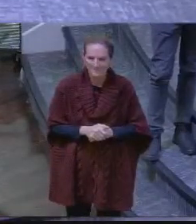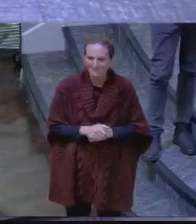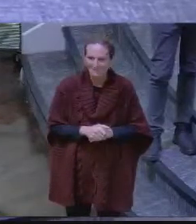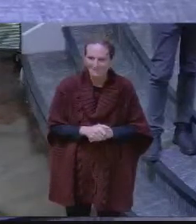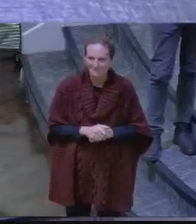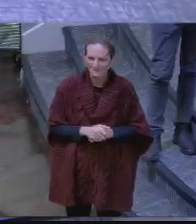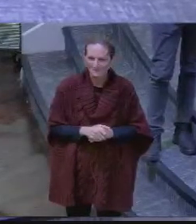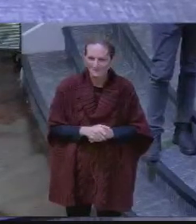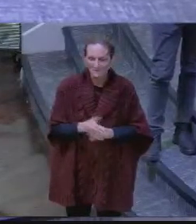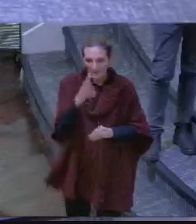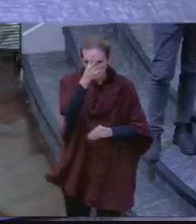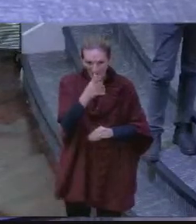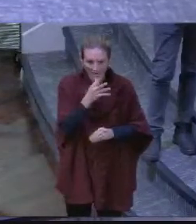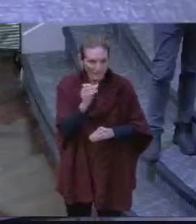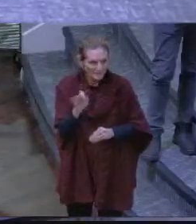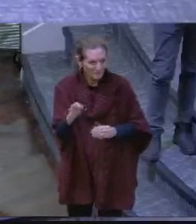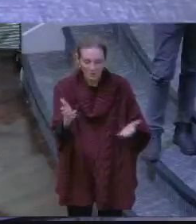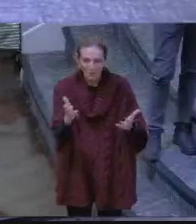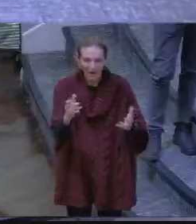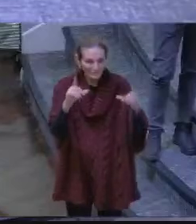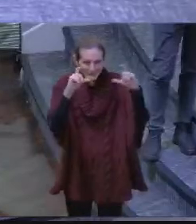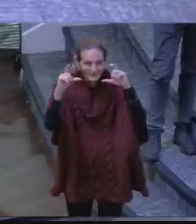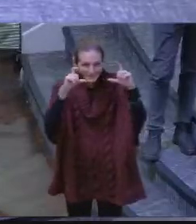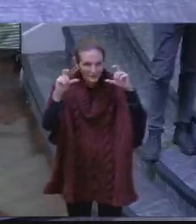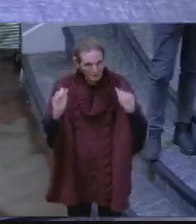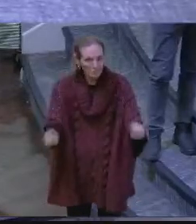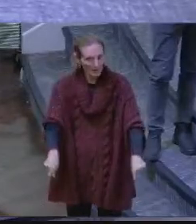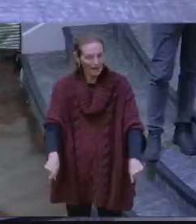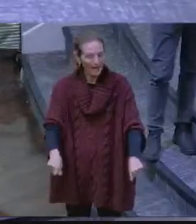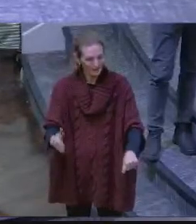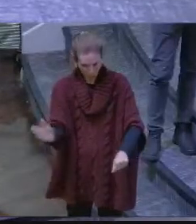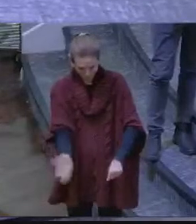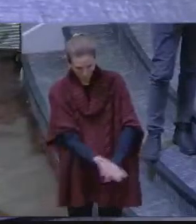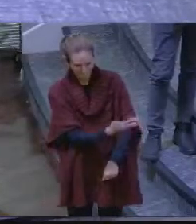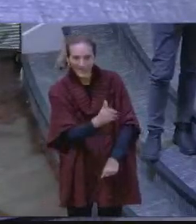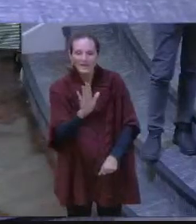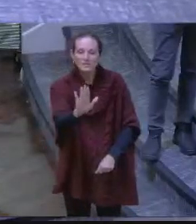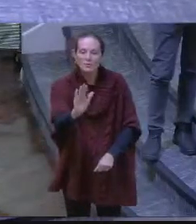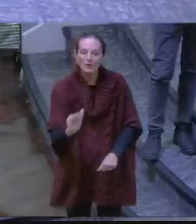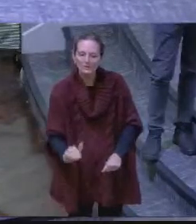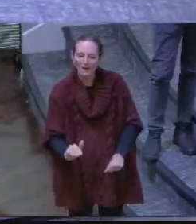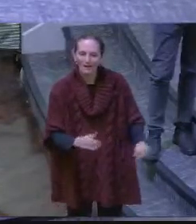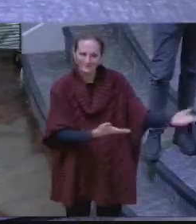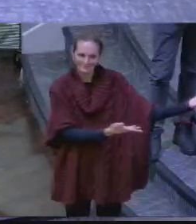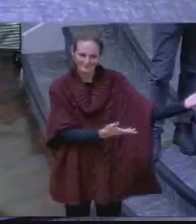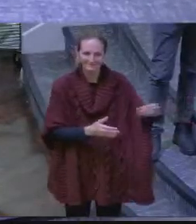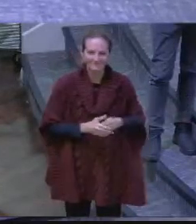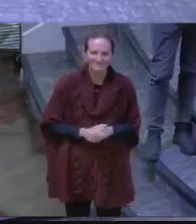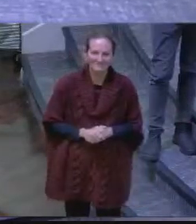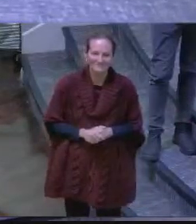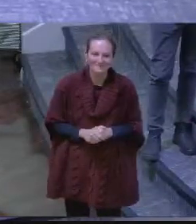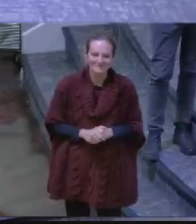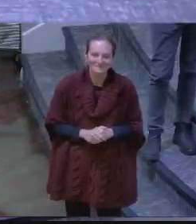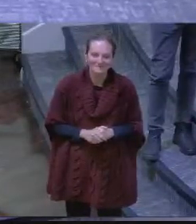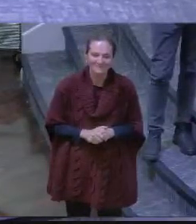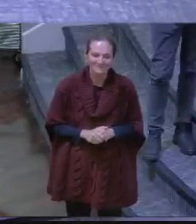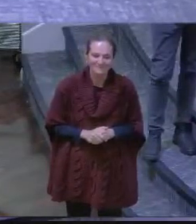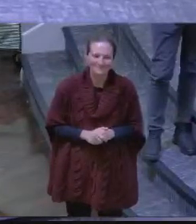And parents, if you want to take pictures, you are welcome to do so. This is your child's moment, so have at